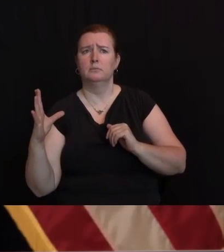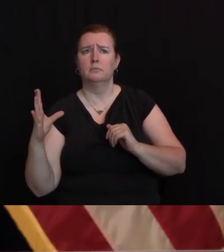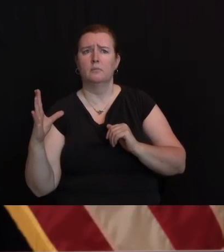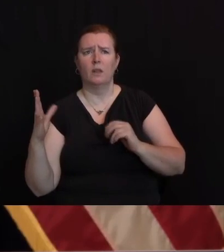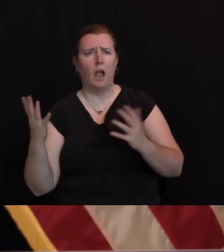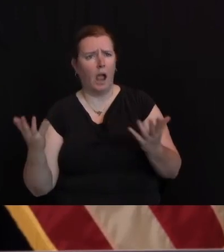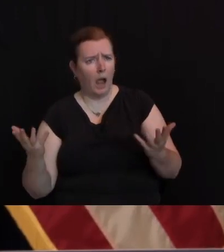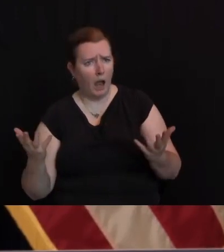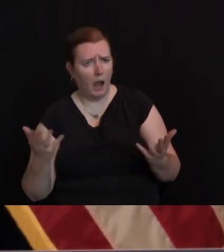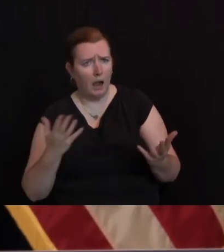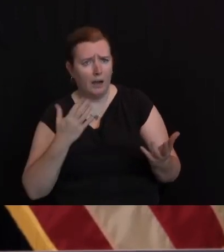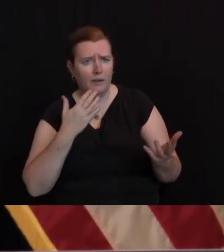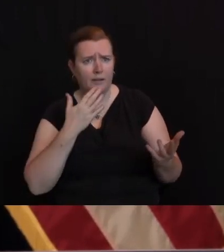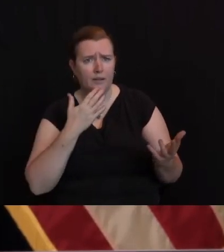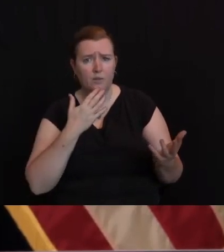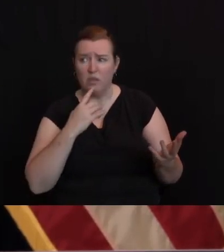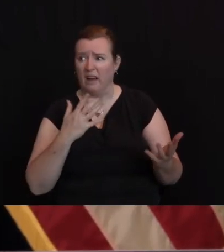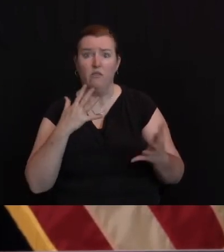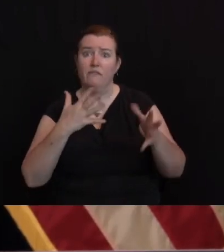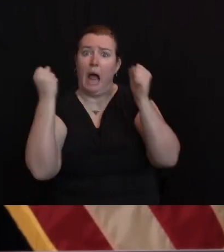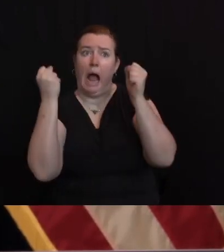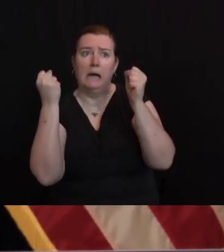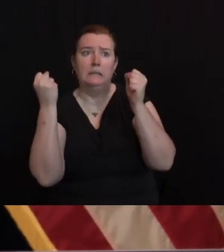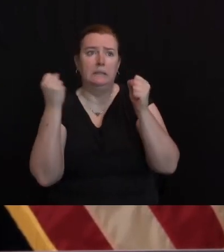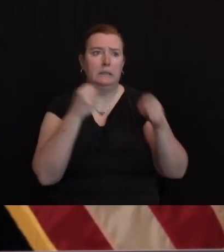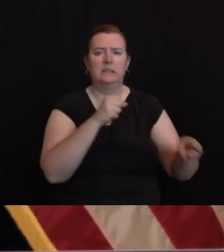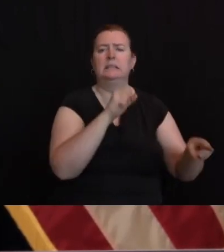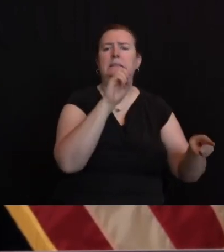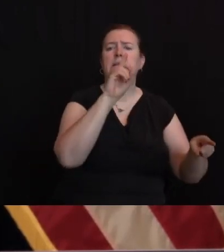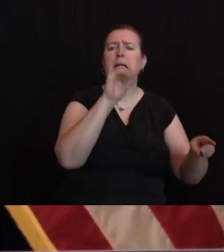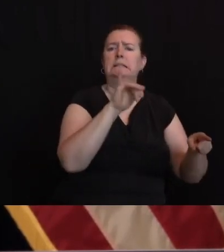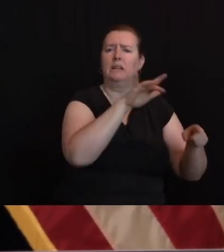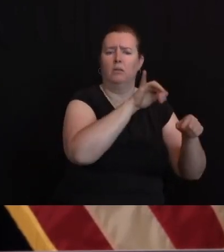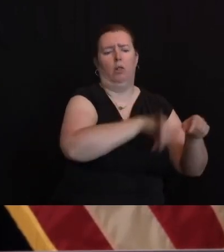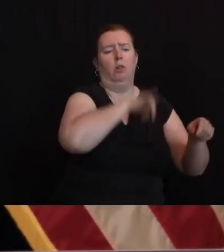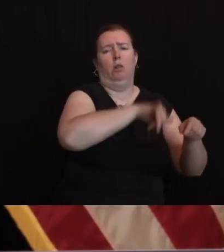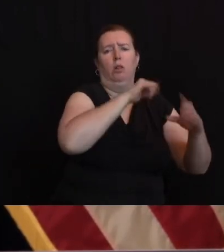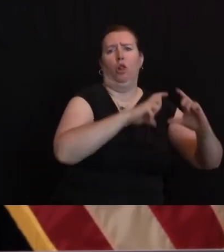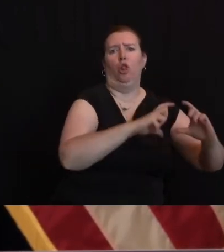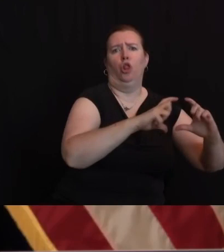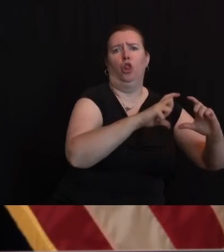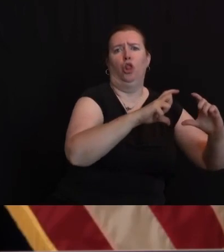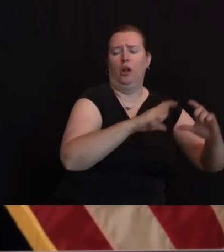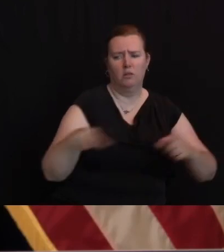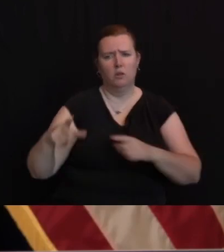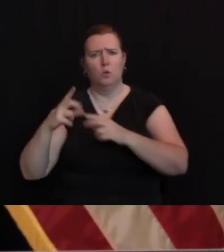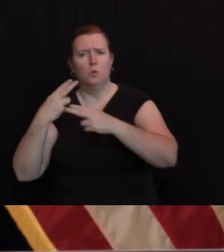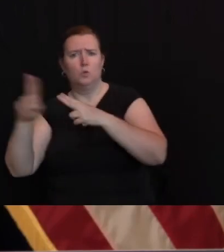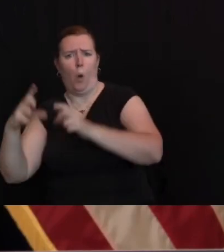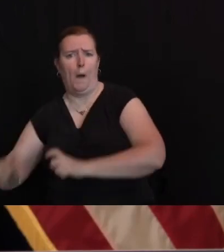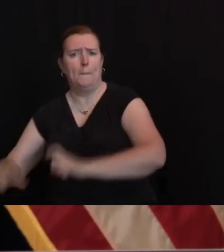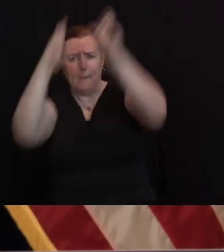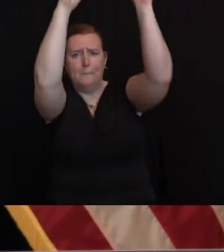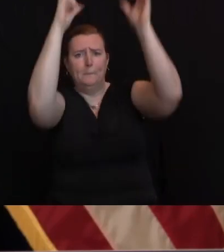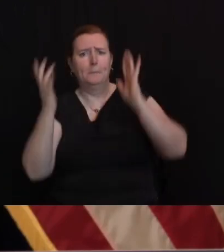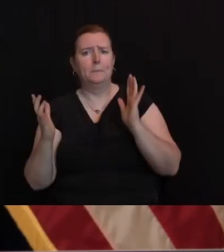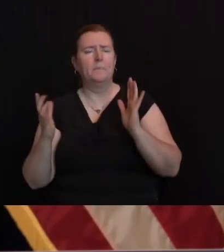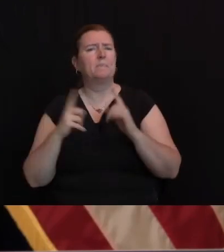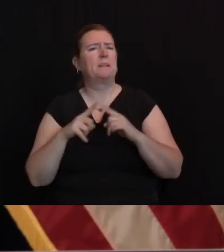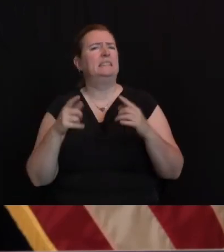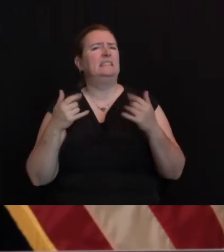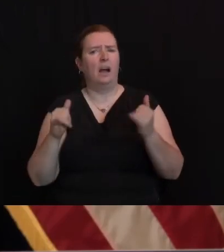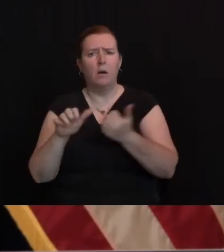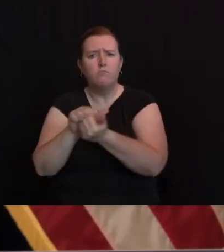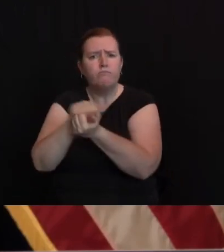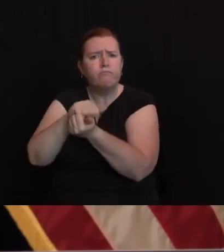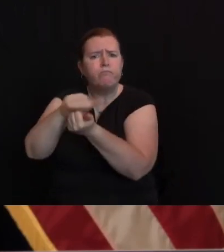more rapid pace than Sandy, but we still had devastating damage. And New